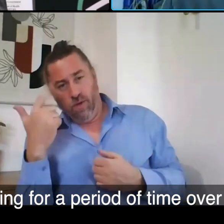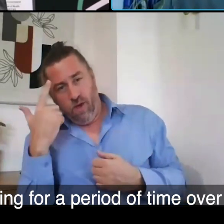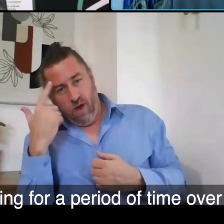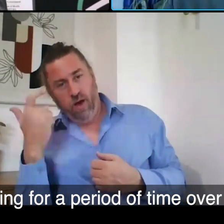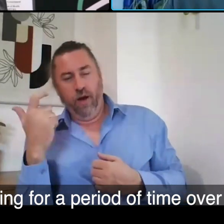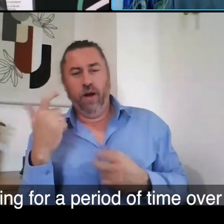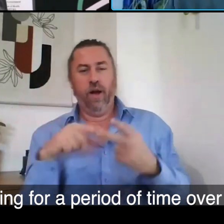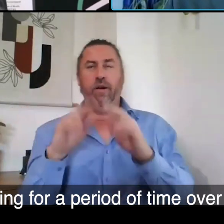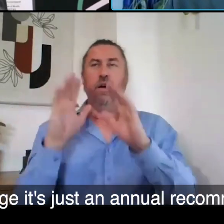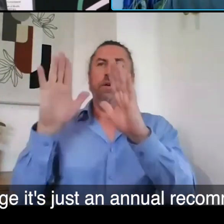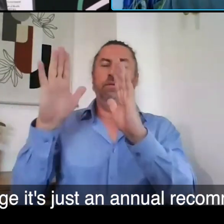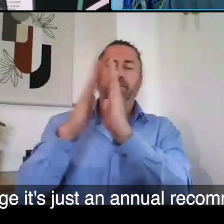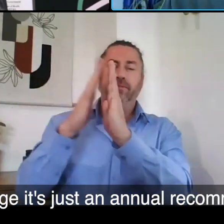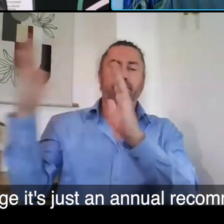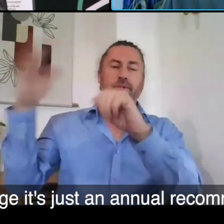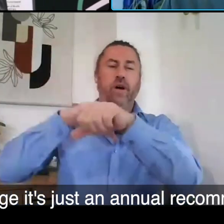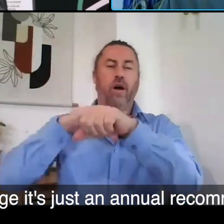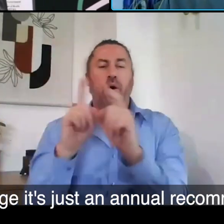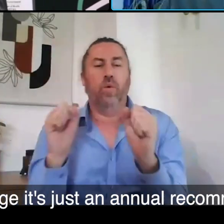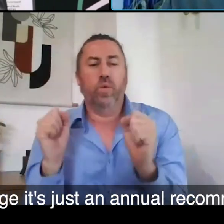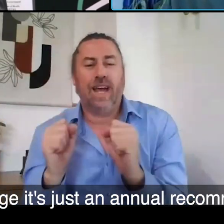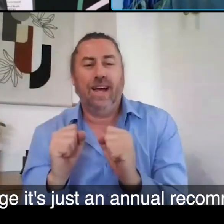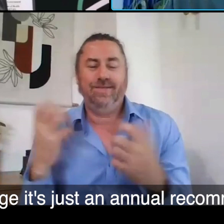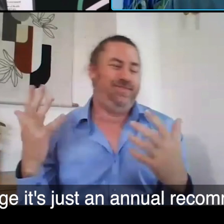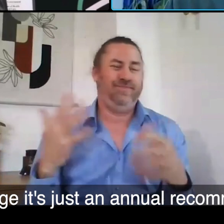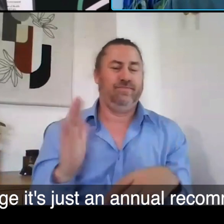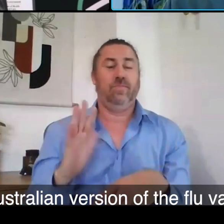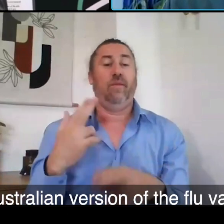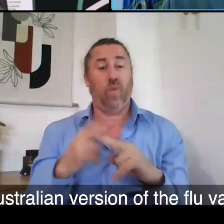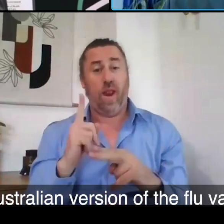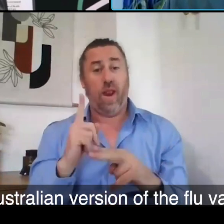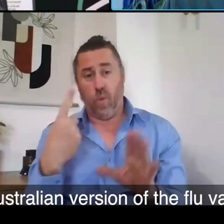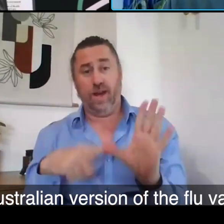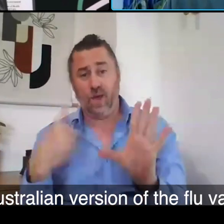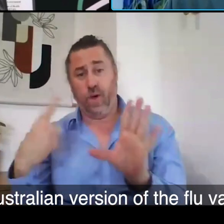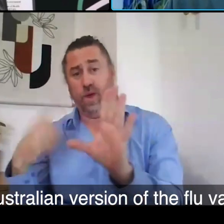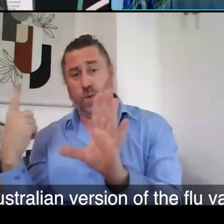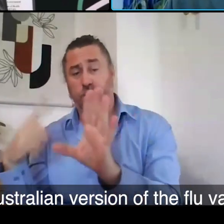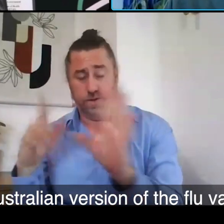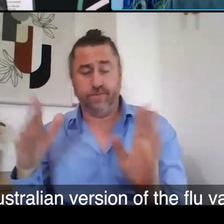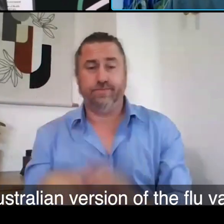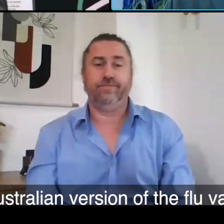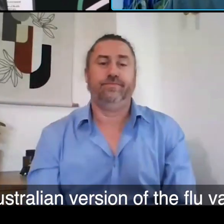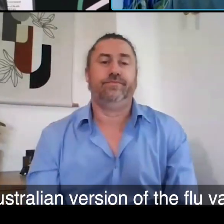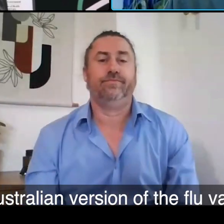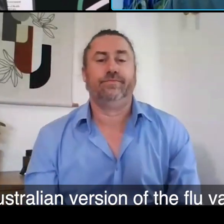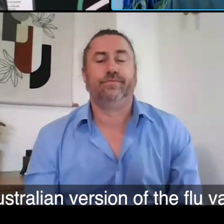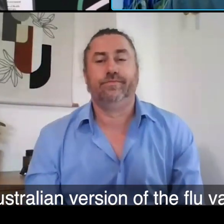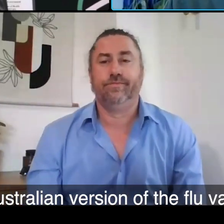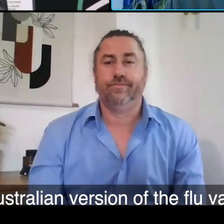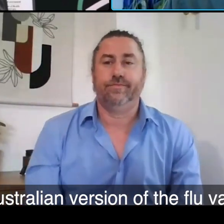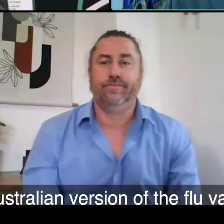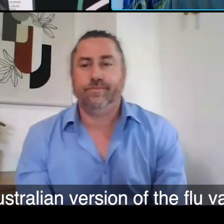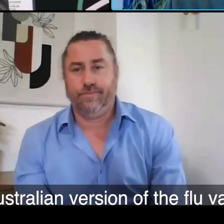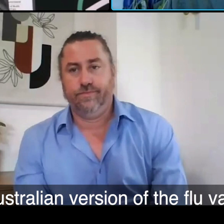over there, winter. But at this stage, it's just an annual recommendation for the, seasonal Australian version of the flu